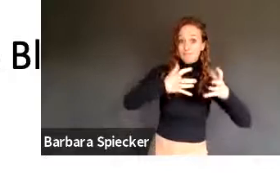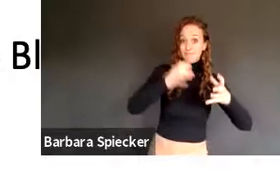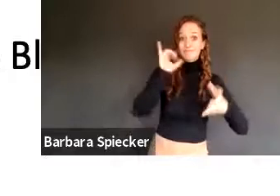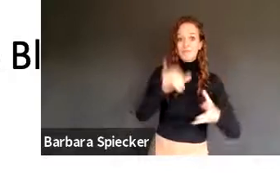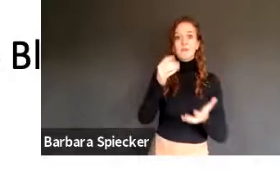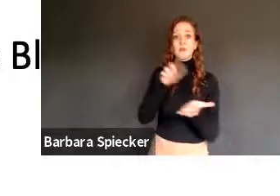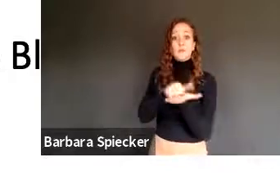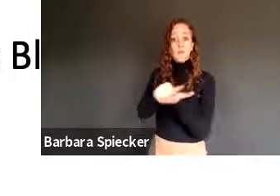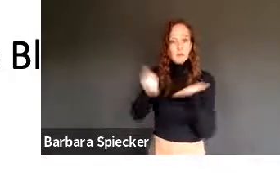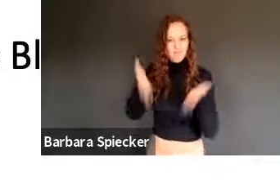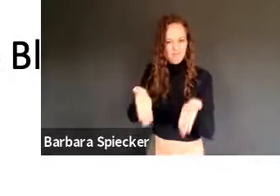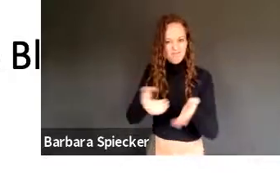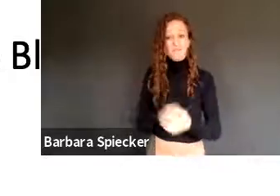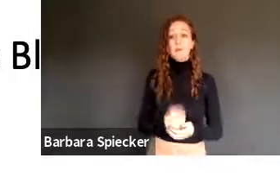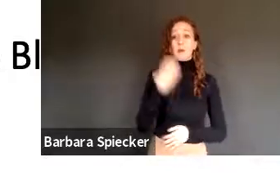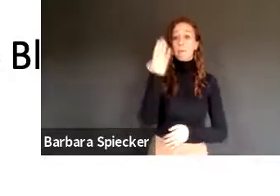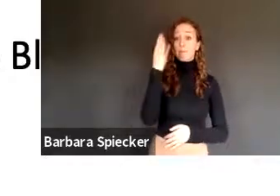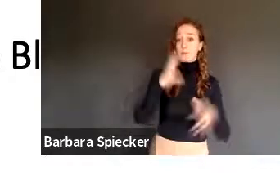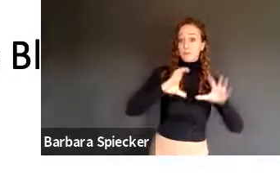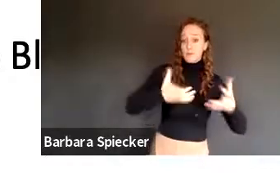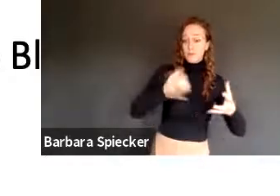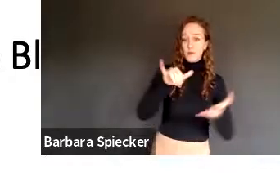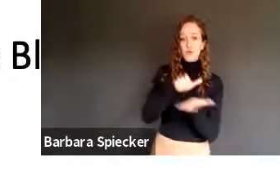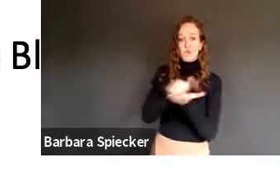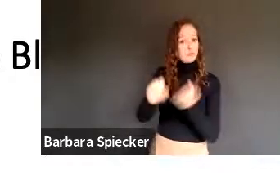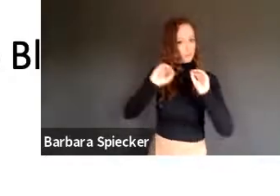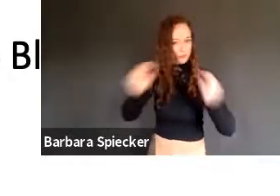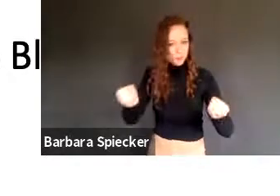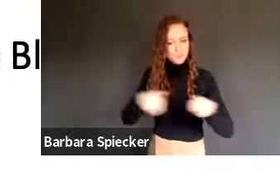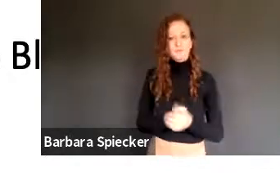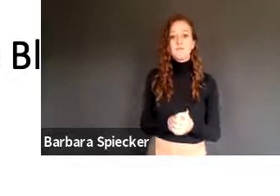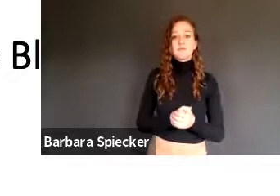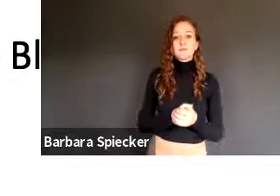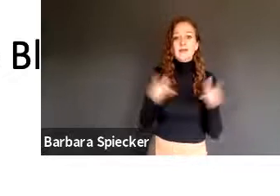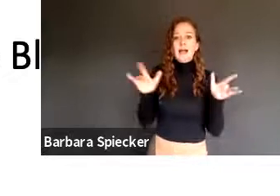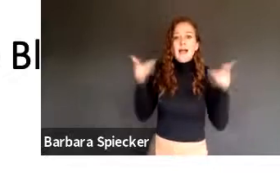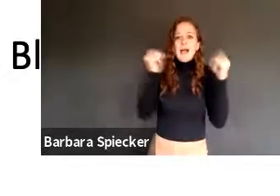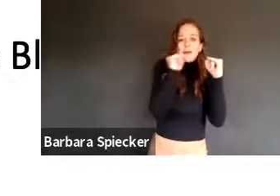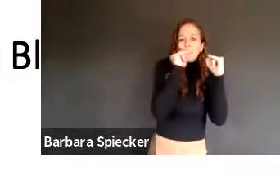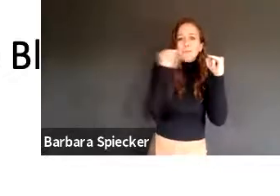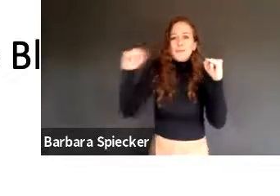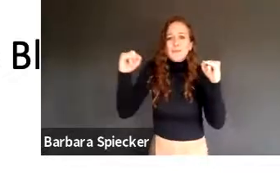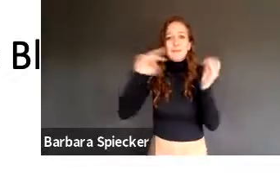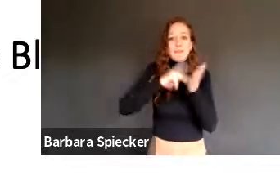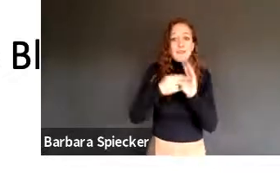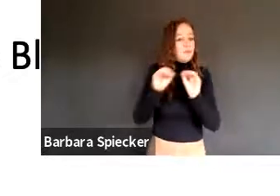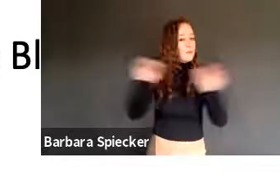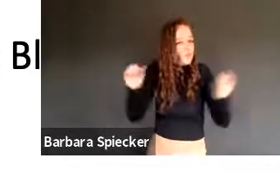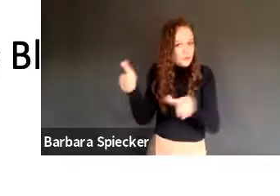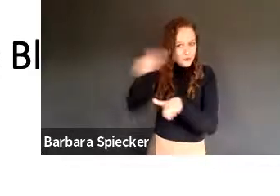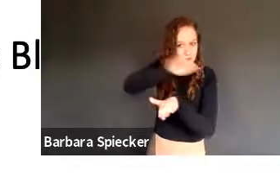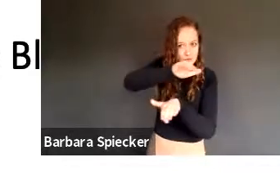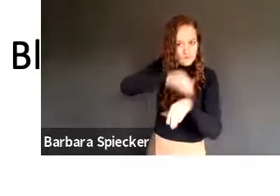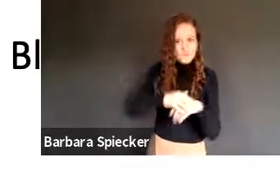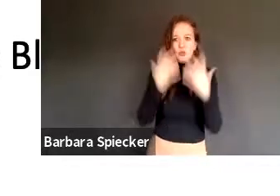The red colored family indicates herbivores present. The blue colored family indicates herbivores absent. The light dot